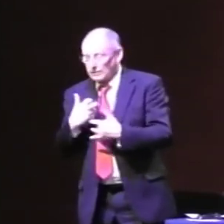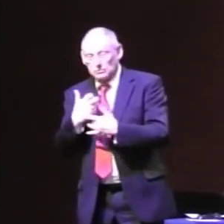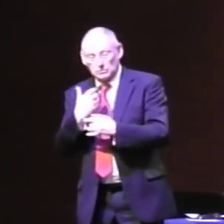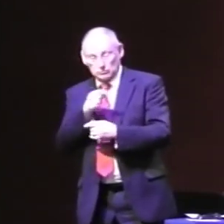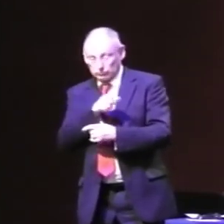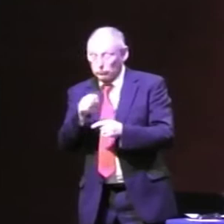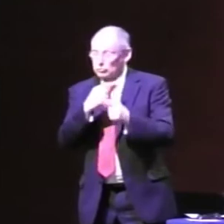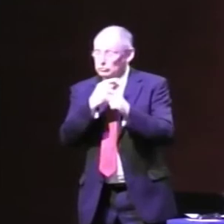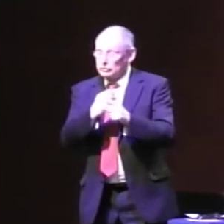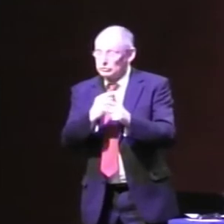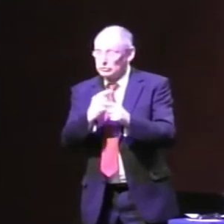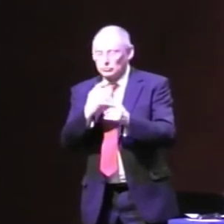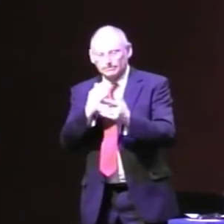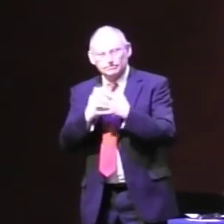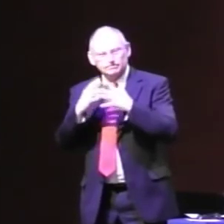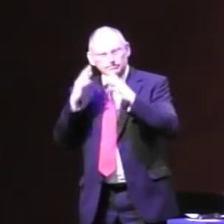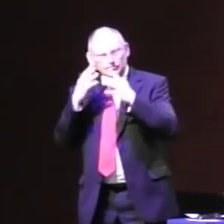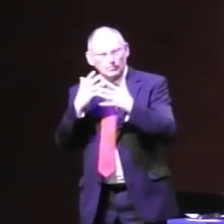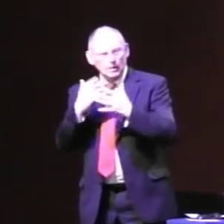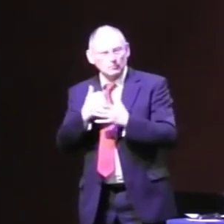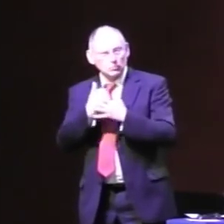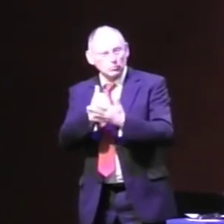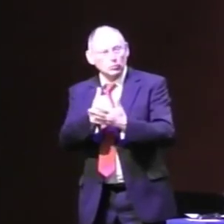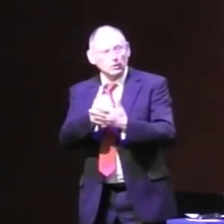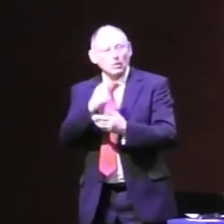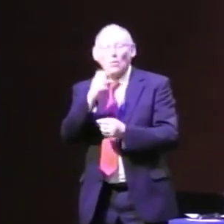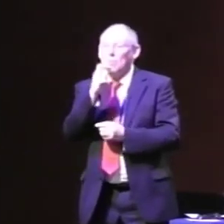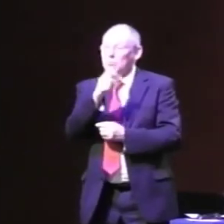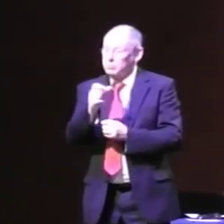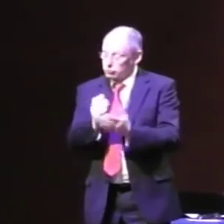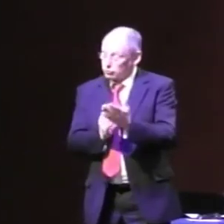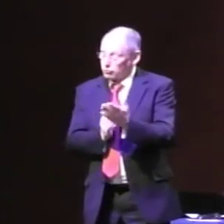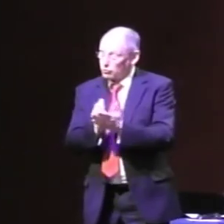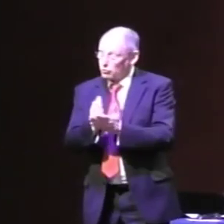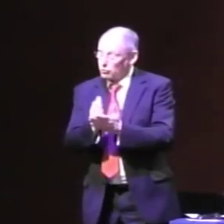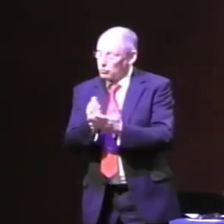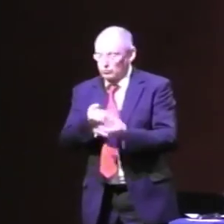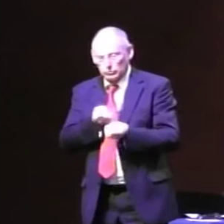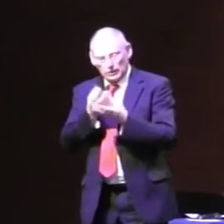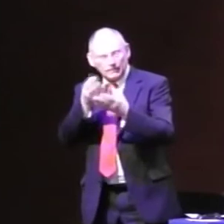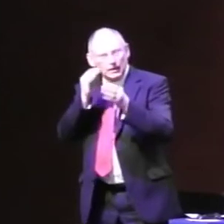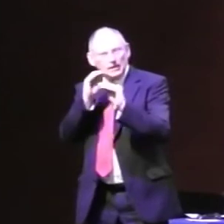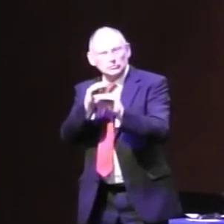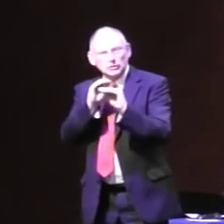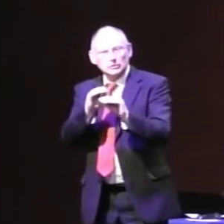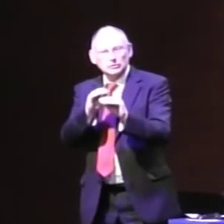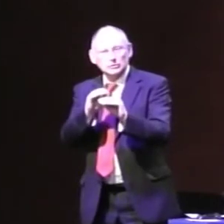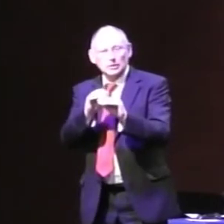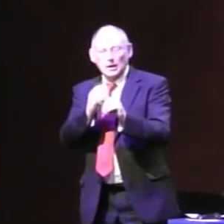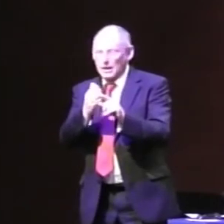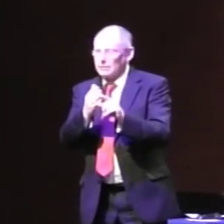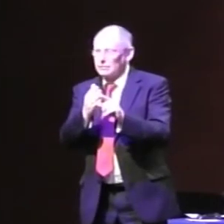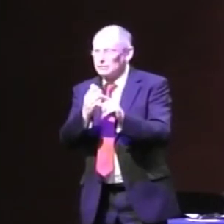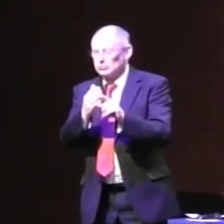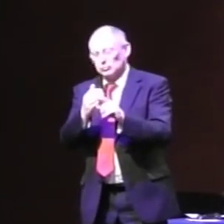are really, really concerned about supporting their pupils through this, about delivering education in frankly